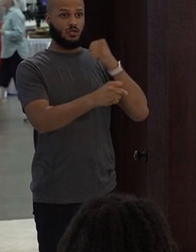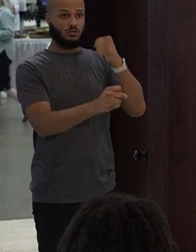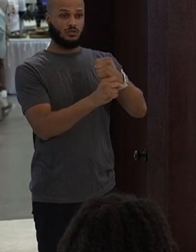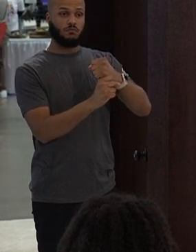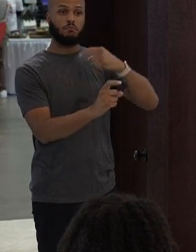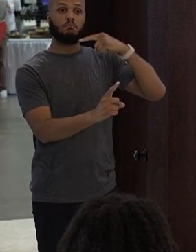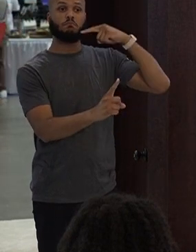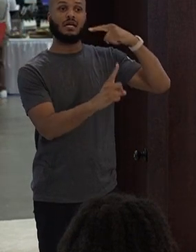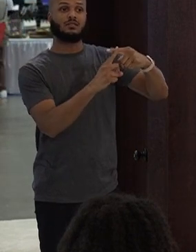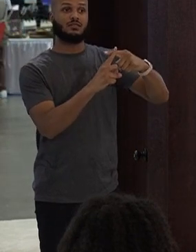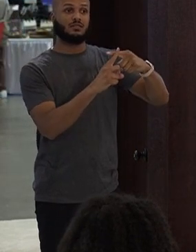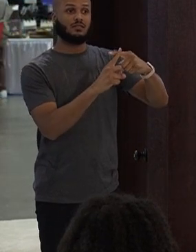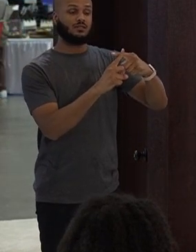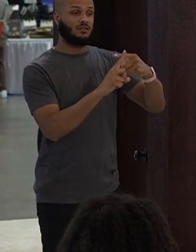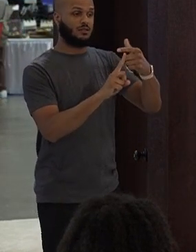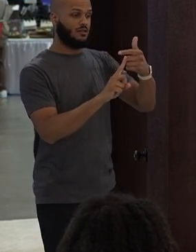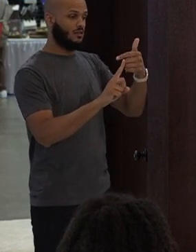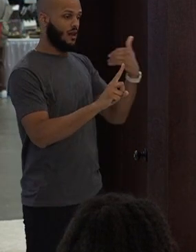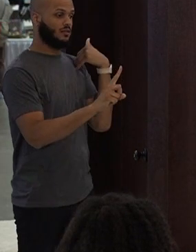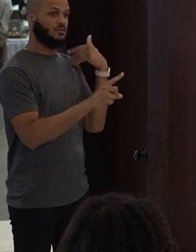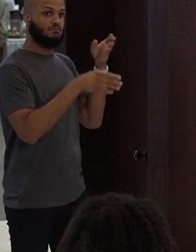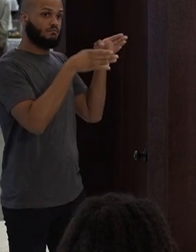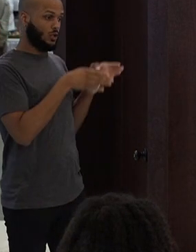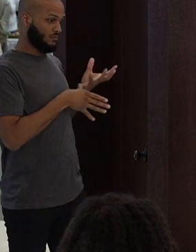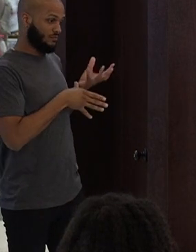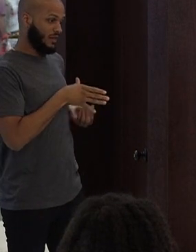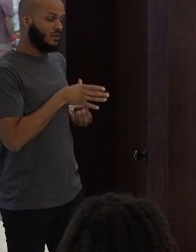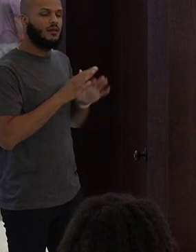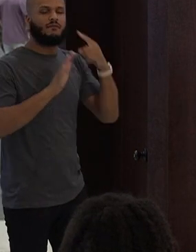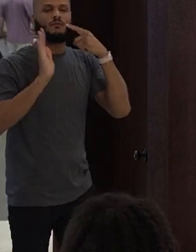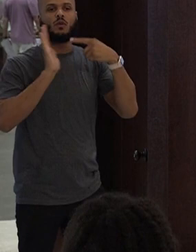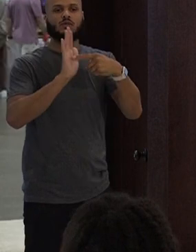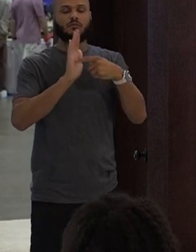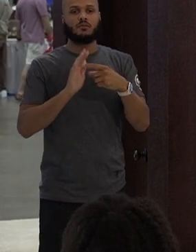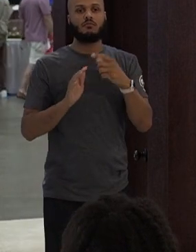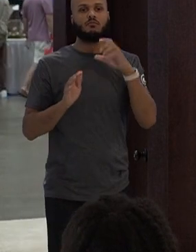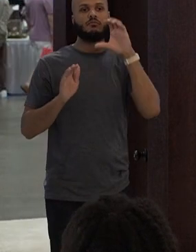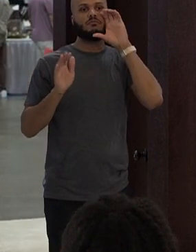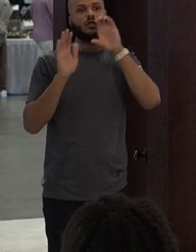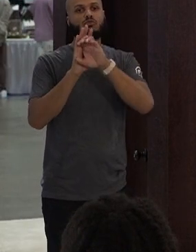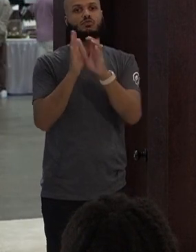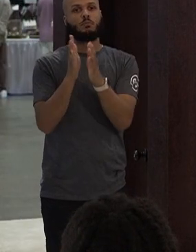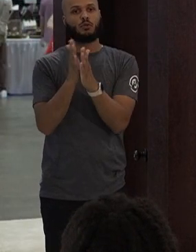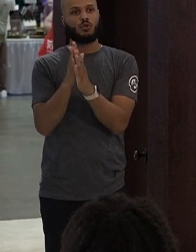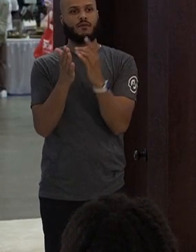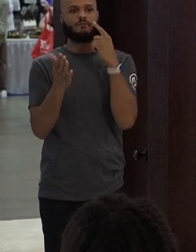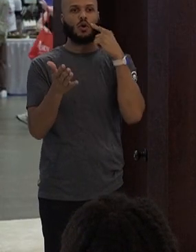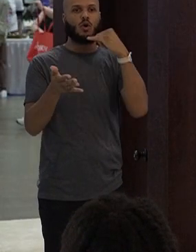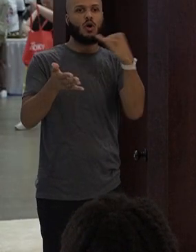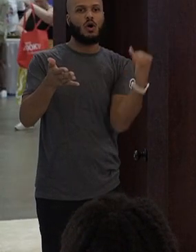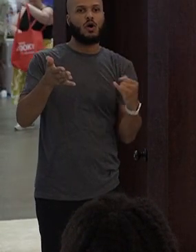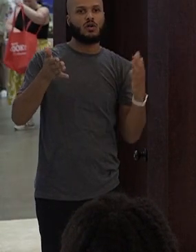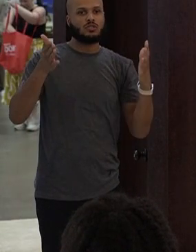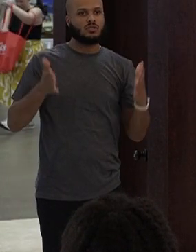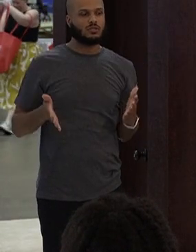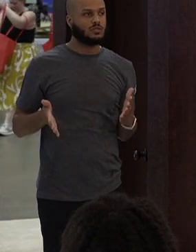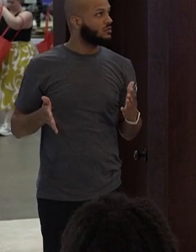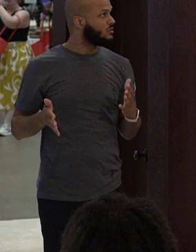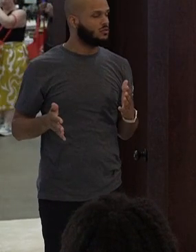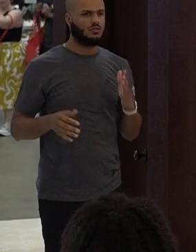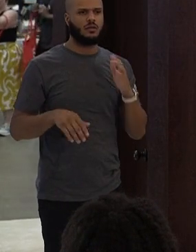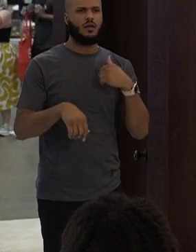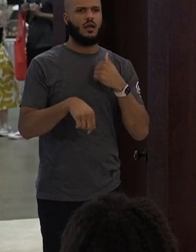the last person who passed away? For example, a picture book for artists and illustrators. Yeah, so I'm going to go back to